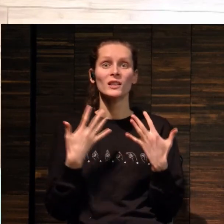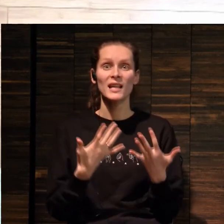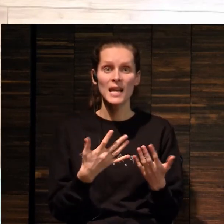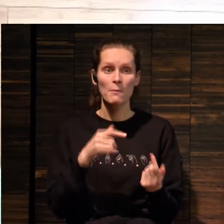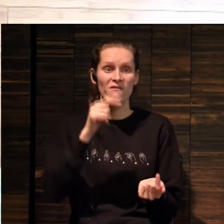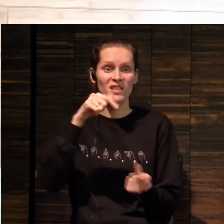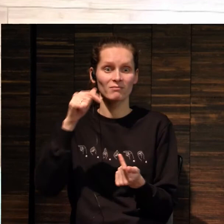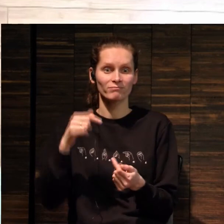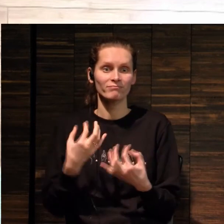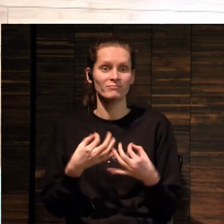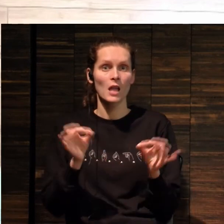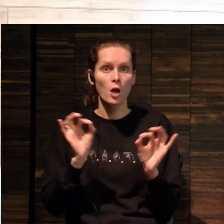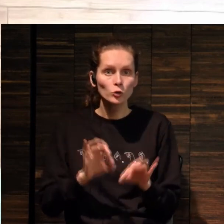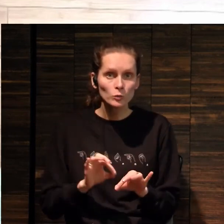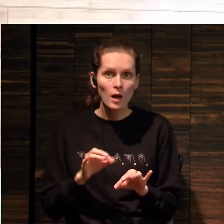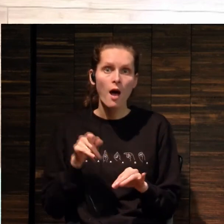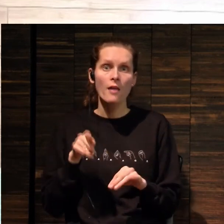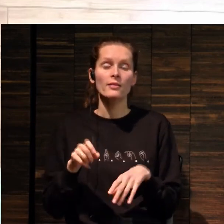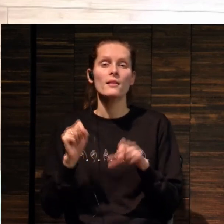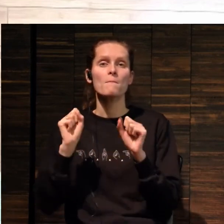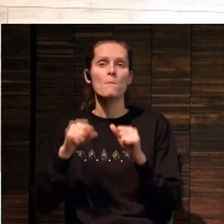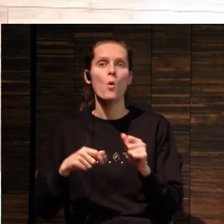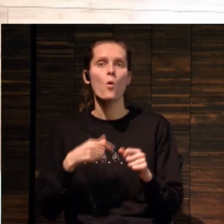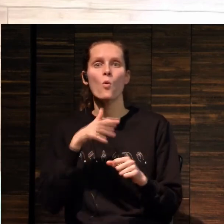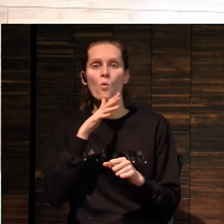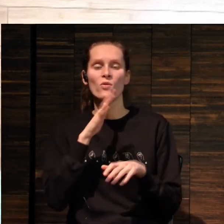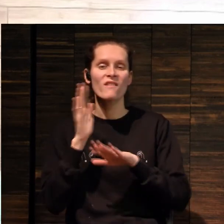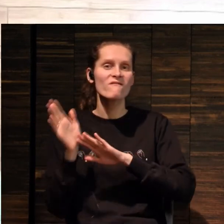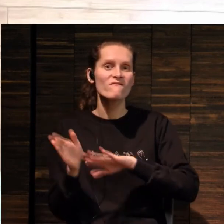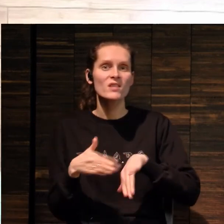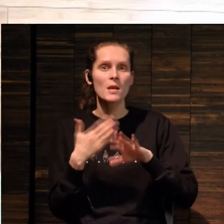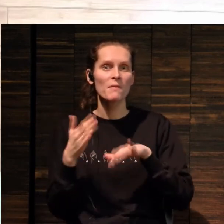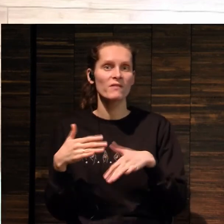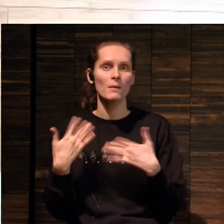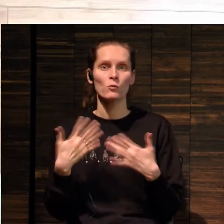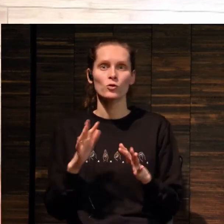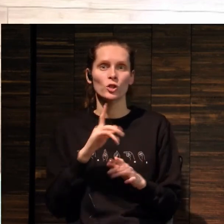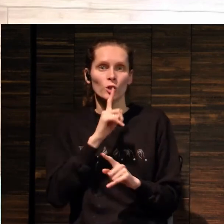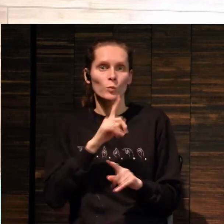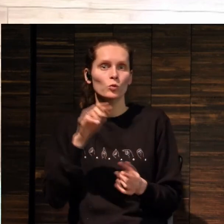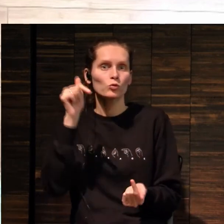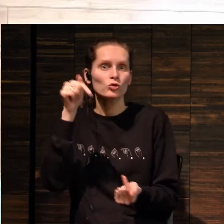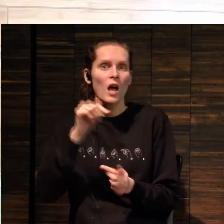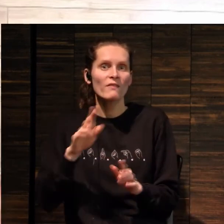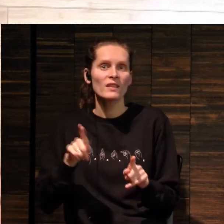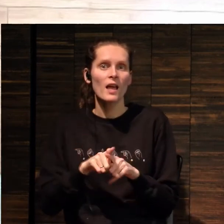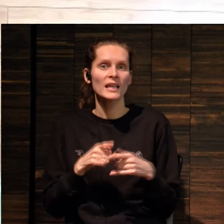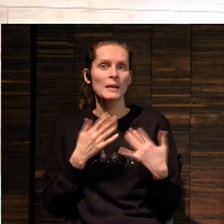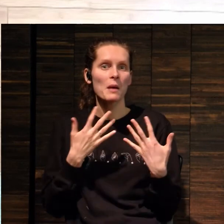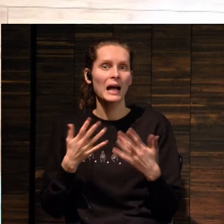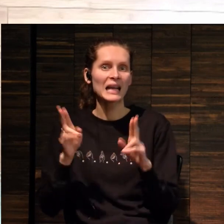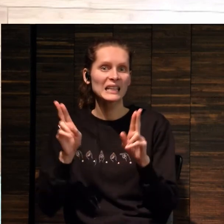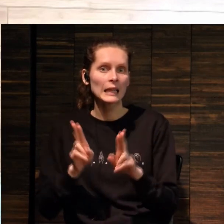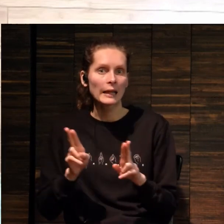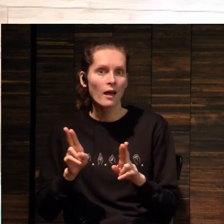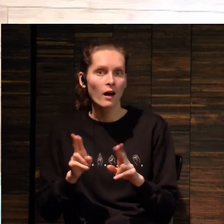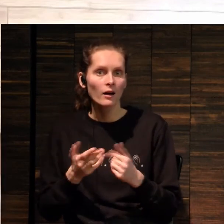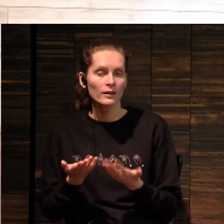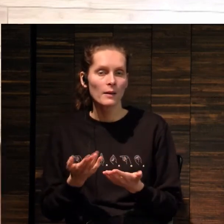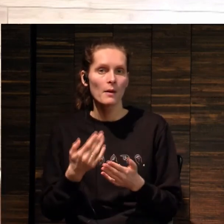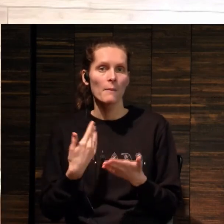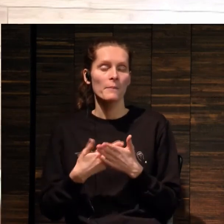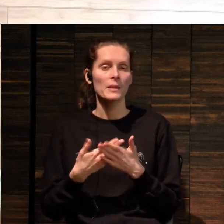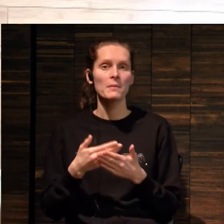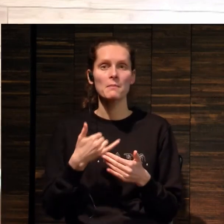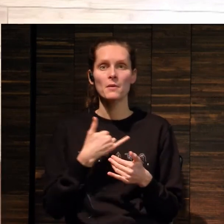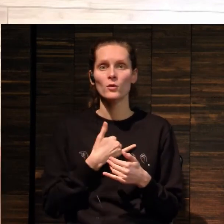change our entire thought of what disability even is, because they've realized that they're focused too much on blindness, too much